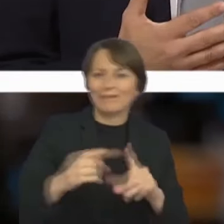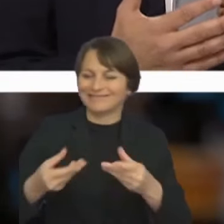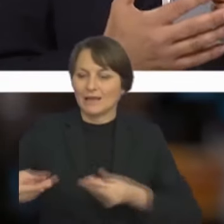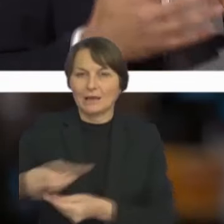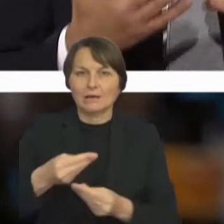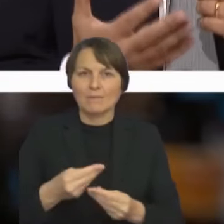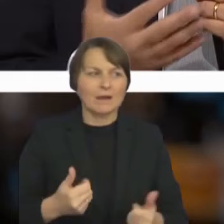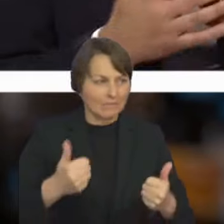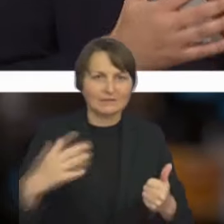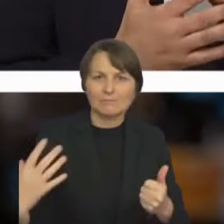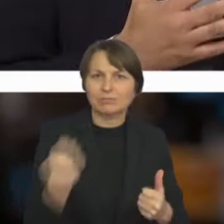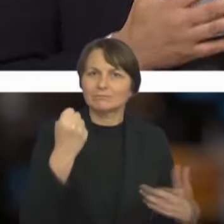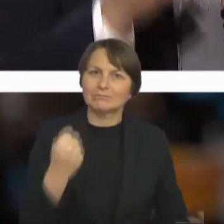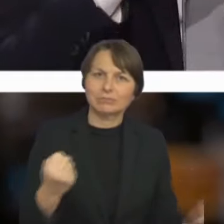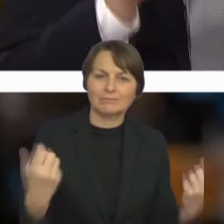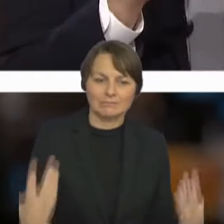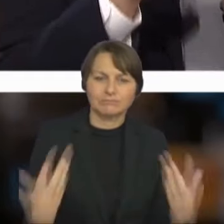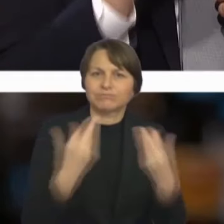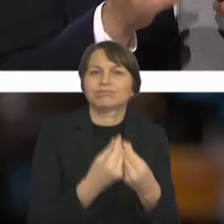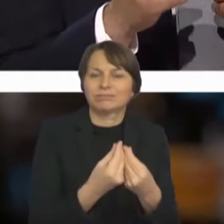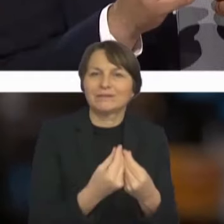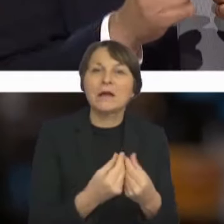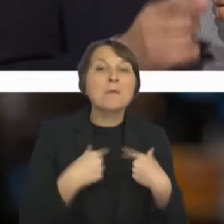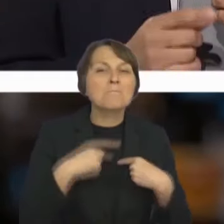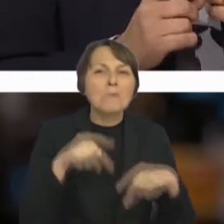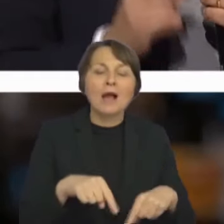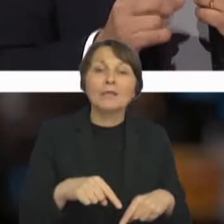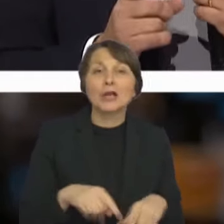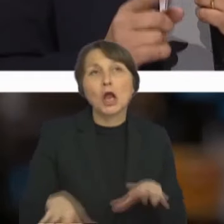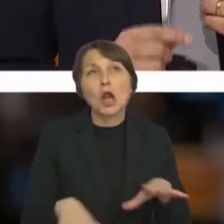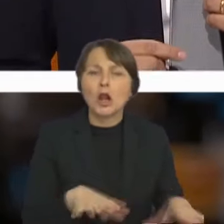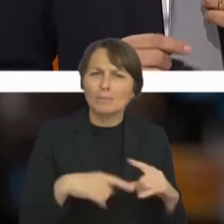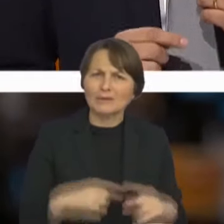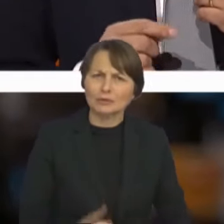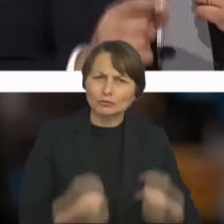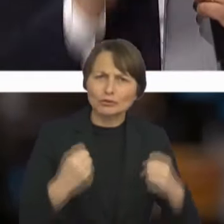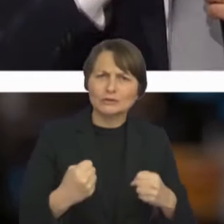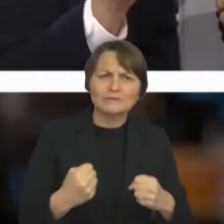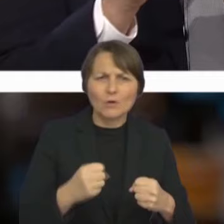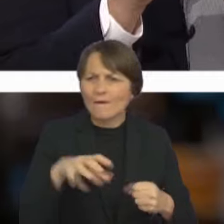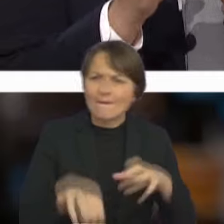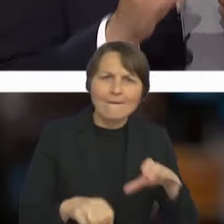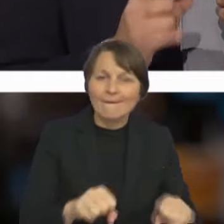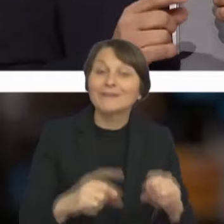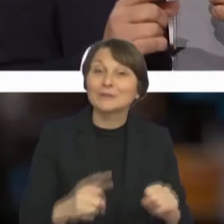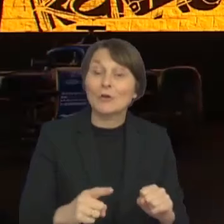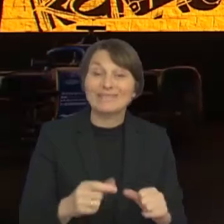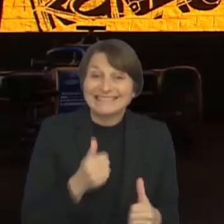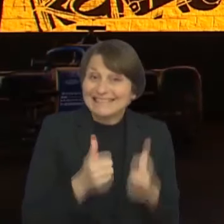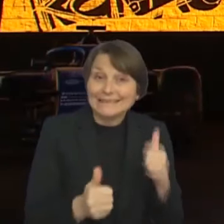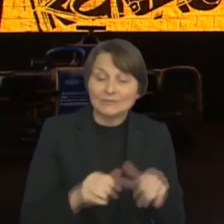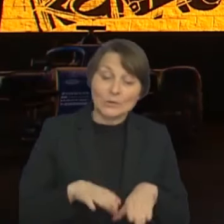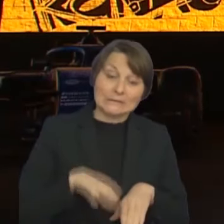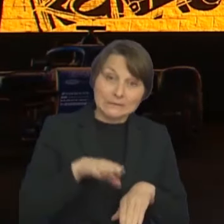be concrete with our plans and our actions. So every commitment is designed with